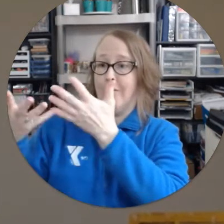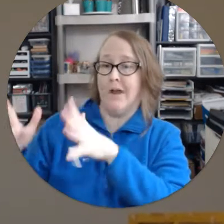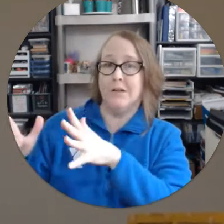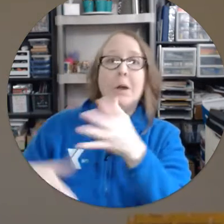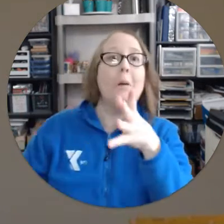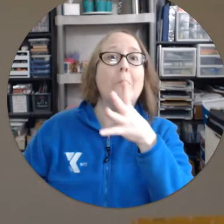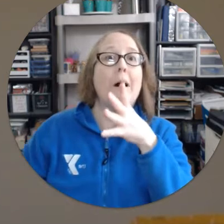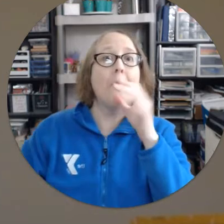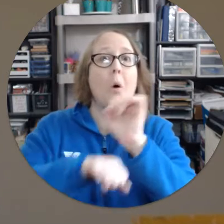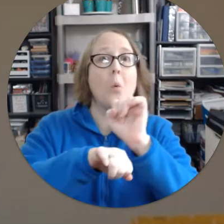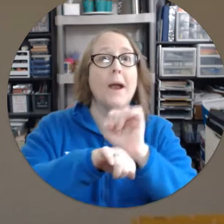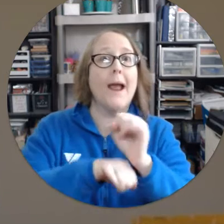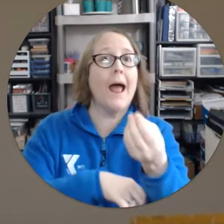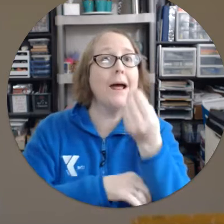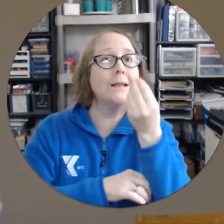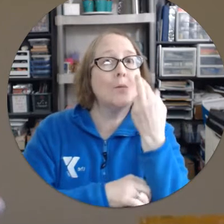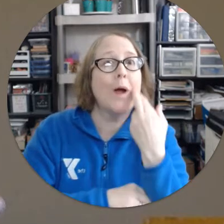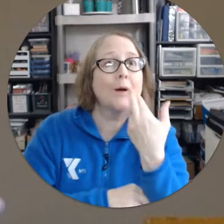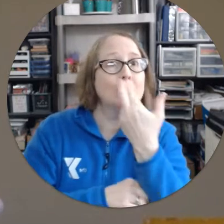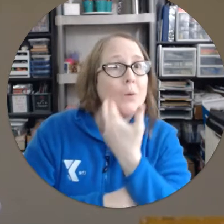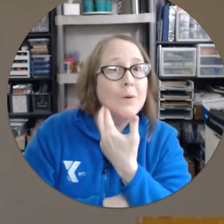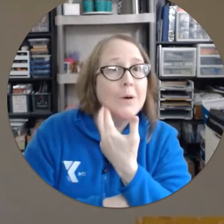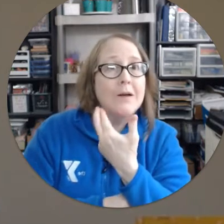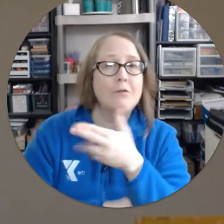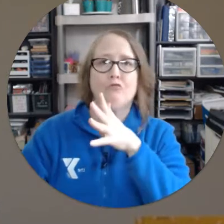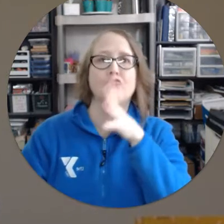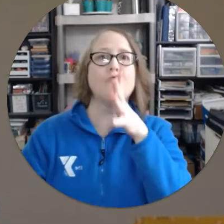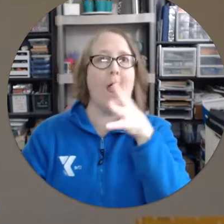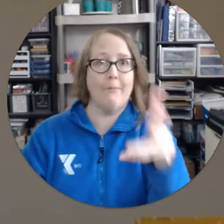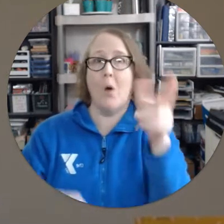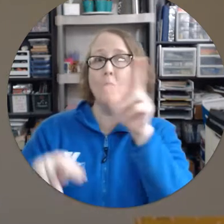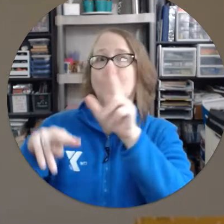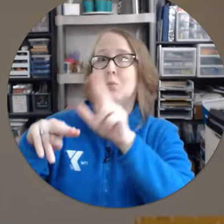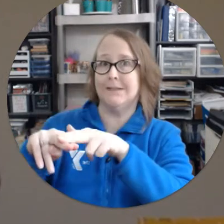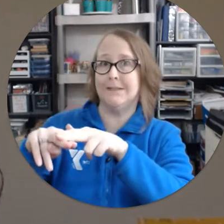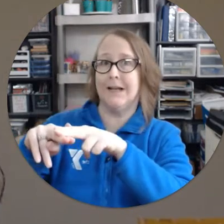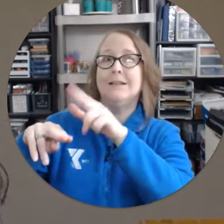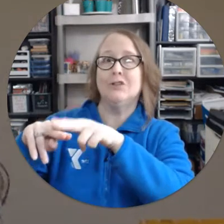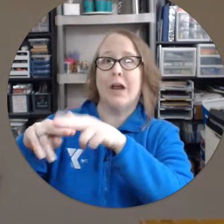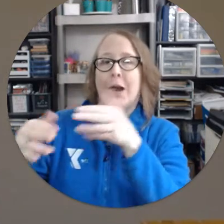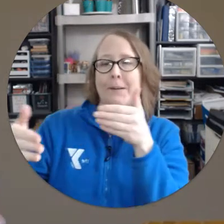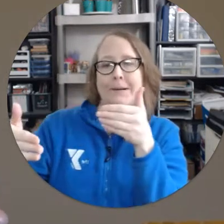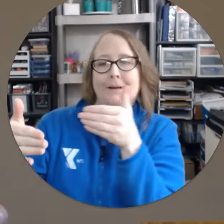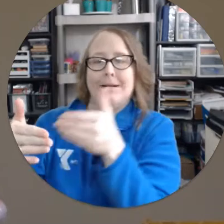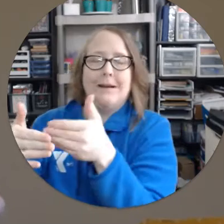diner, Grandma would be sitting in the chair by the window.